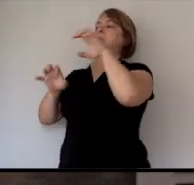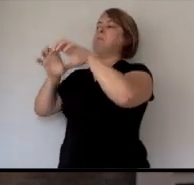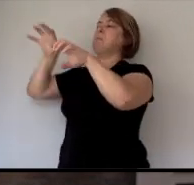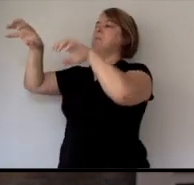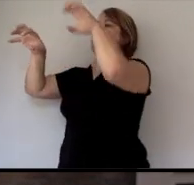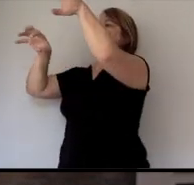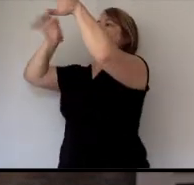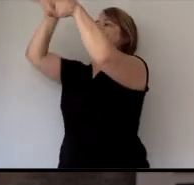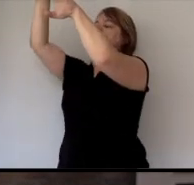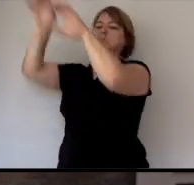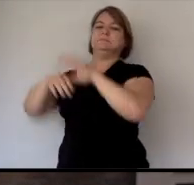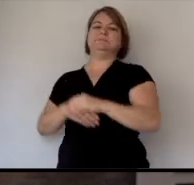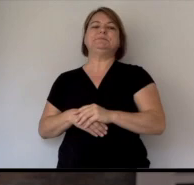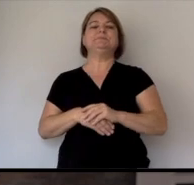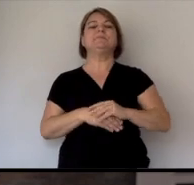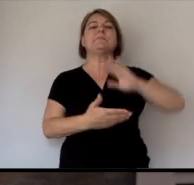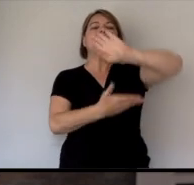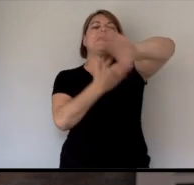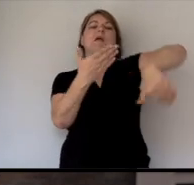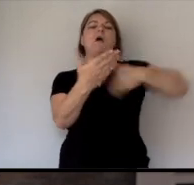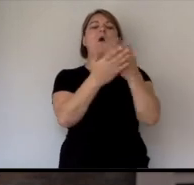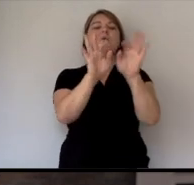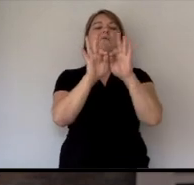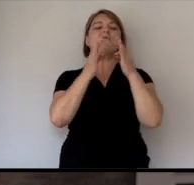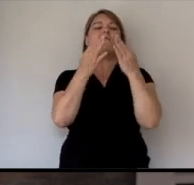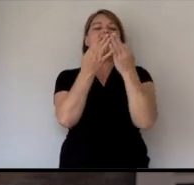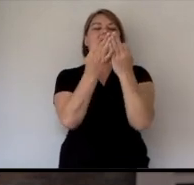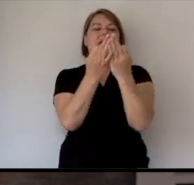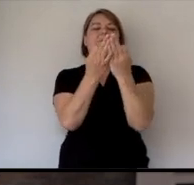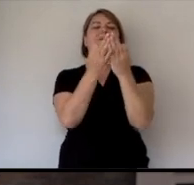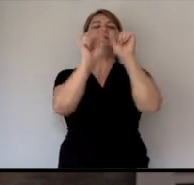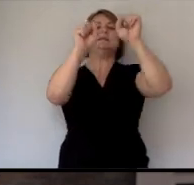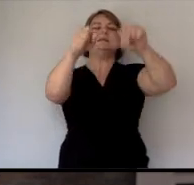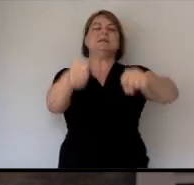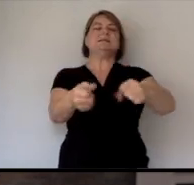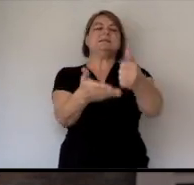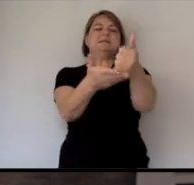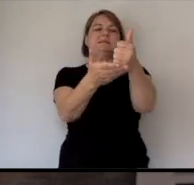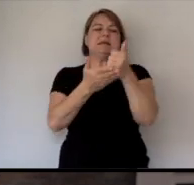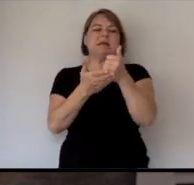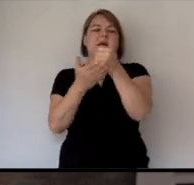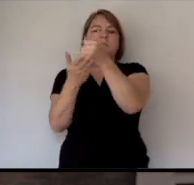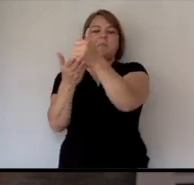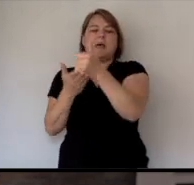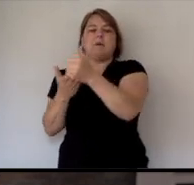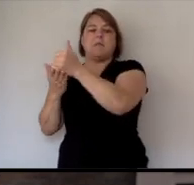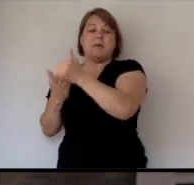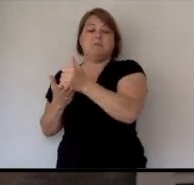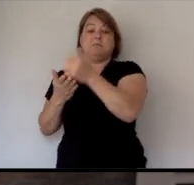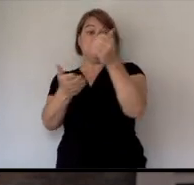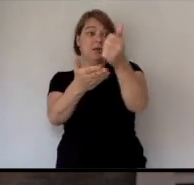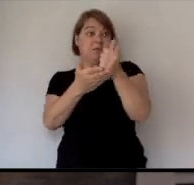All families can help each other be strong. That's true.